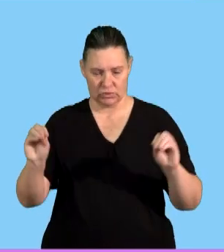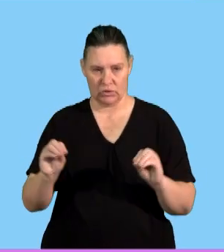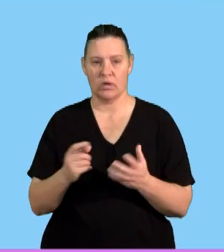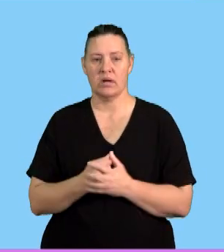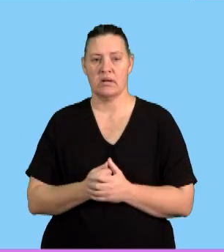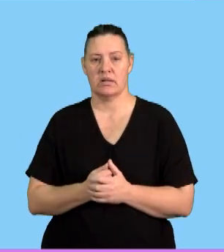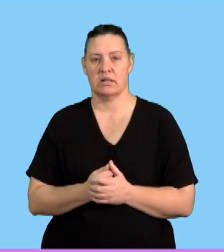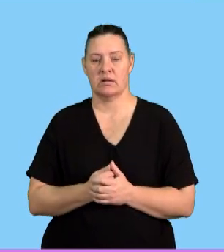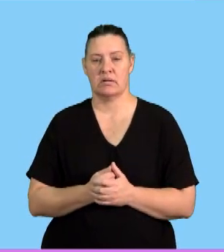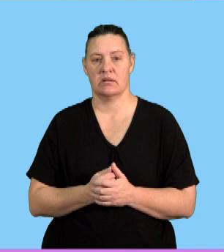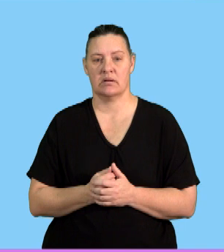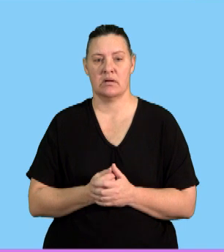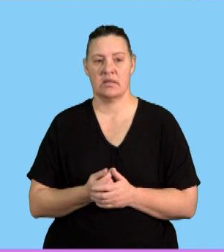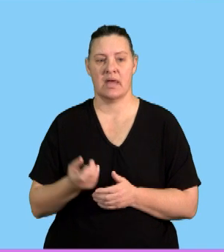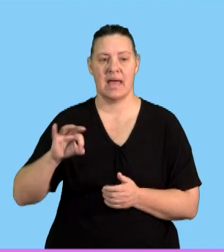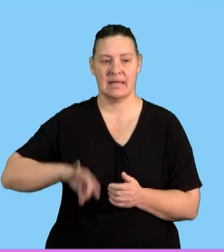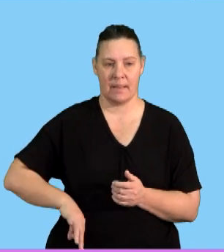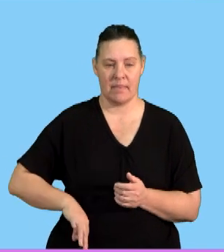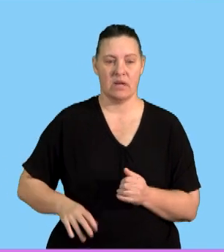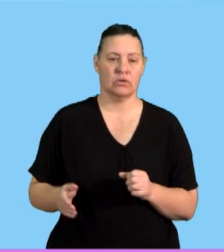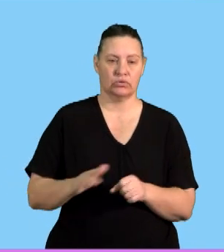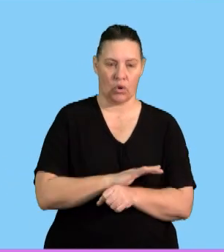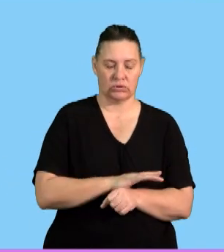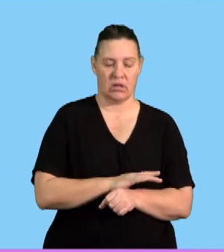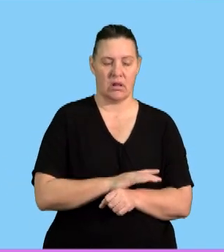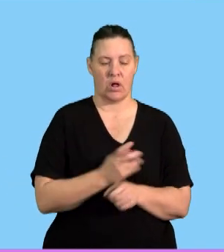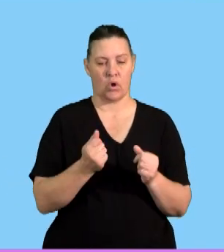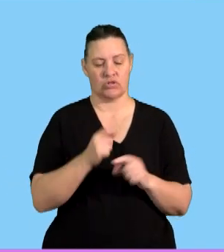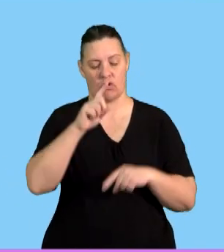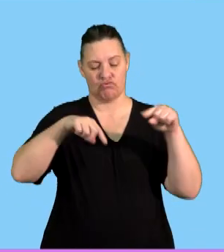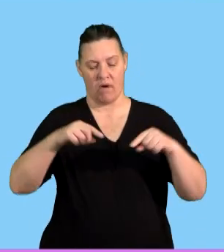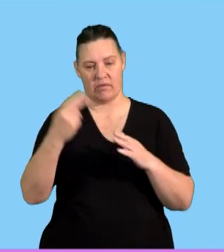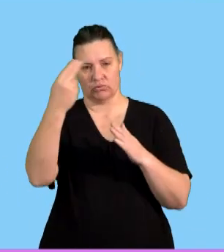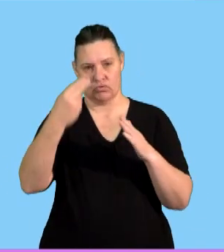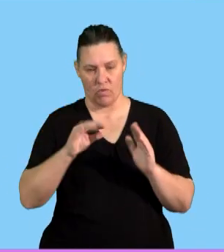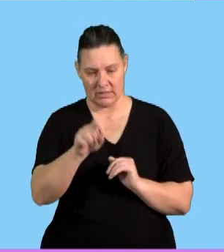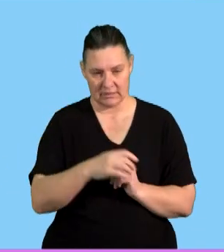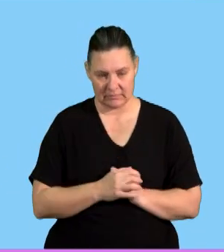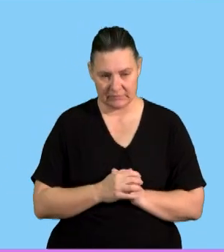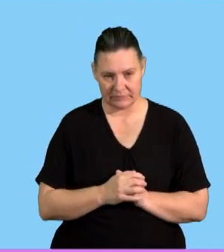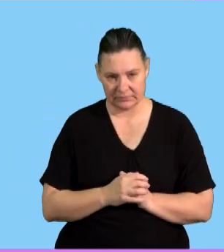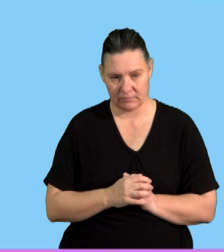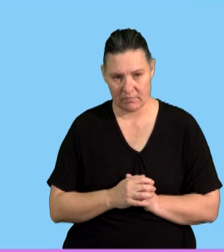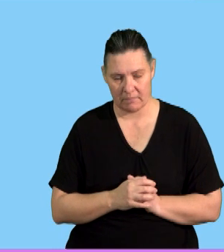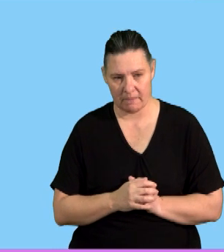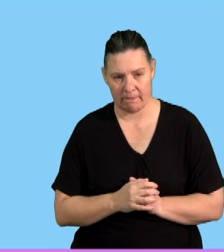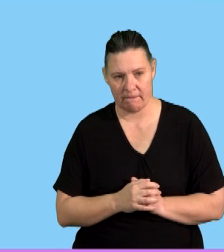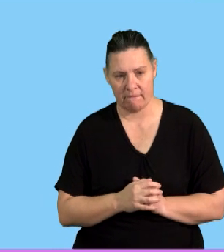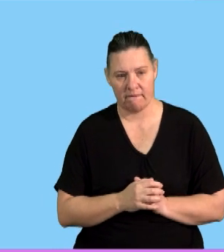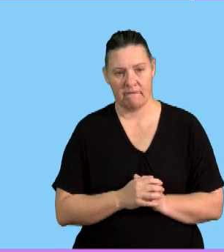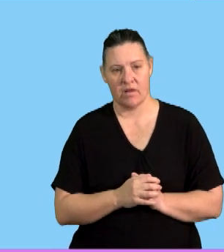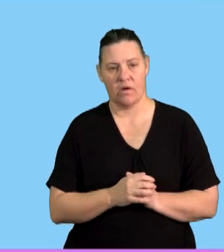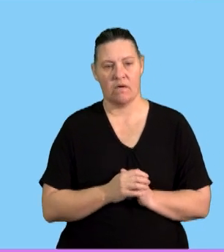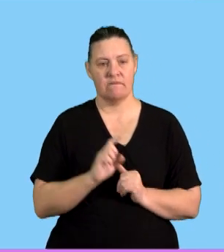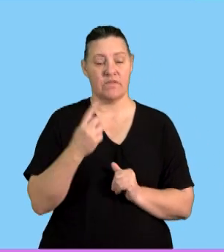and draw the income and total cost graphs. So the first line, they give